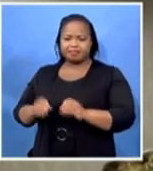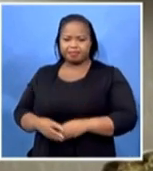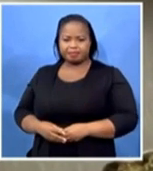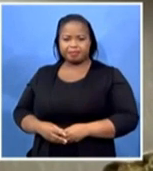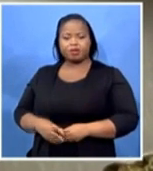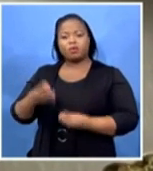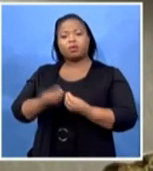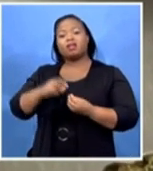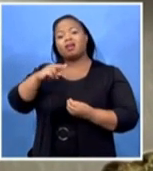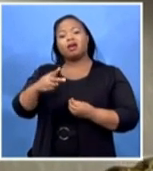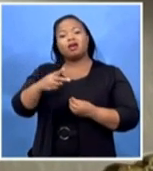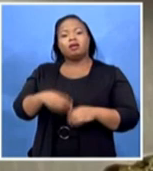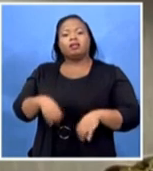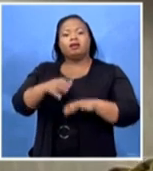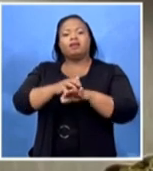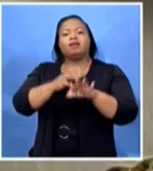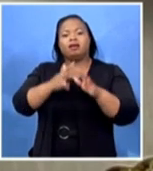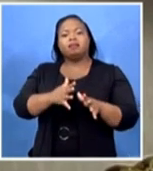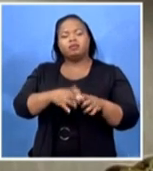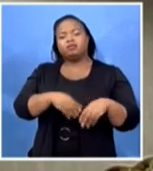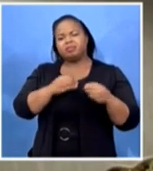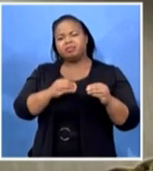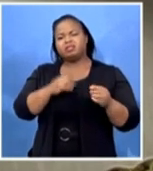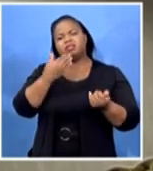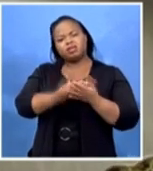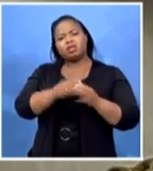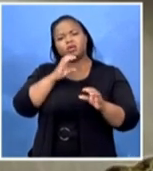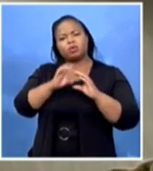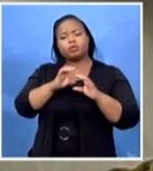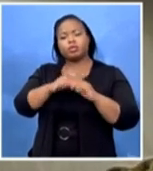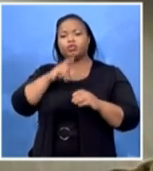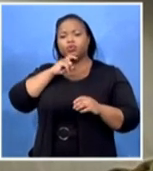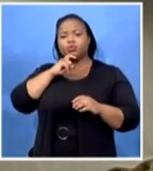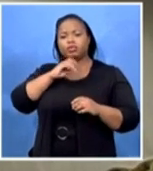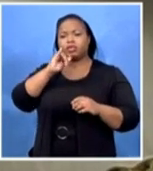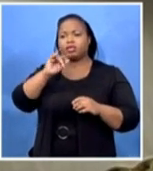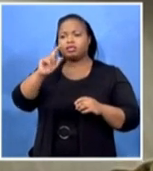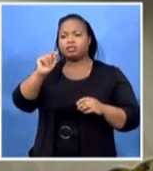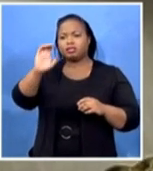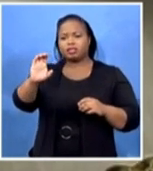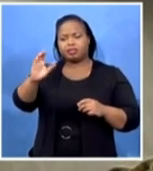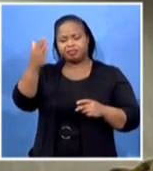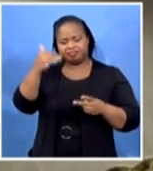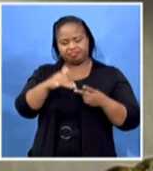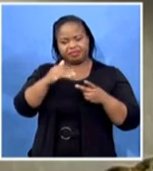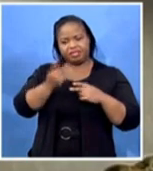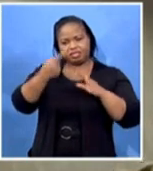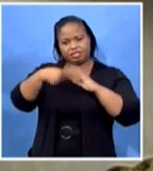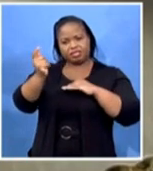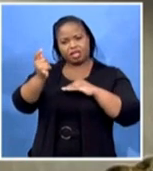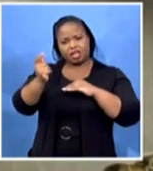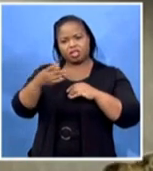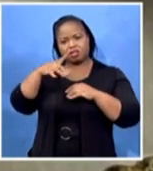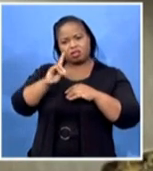can communicate using the ITC, they can sell, market their animals using ITC.